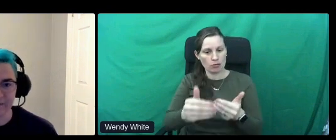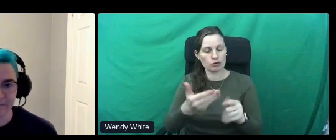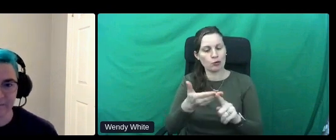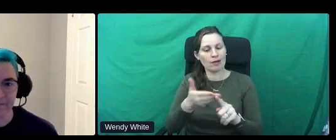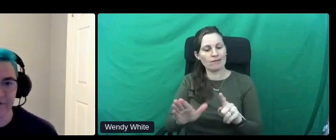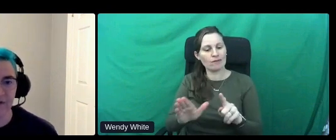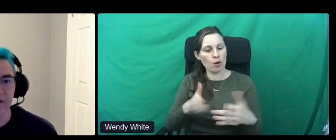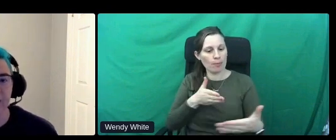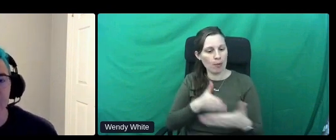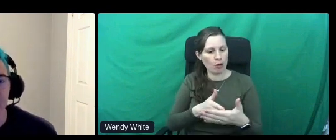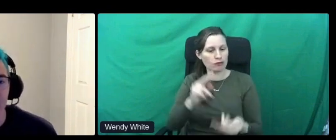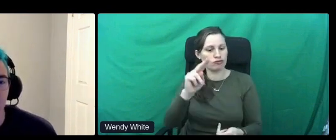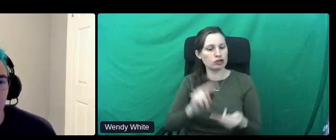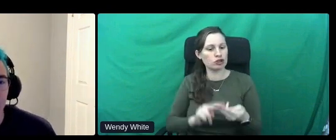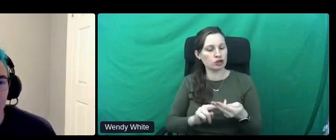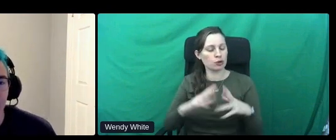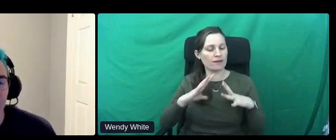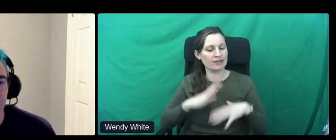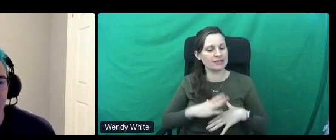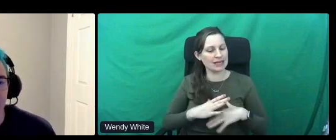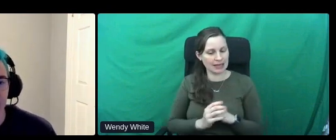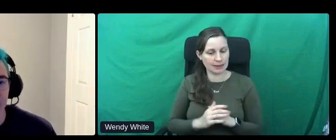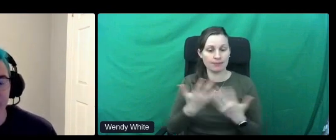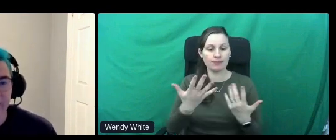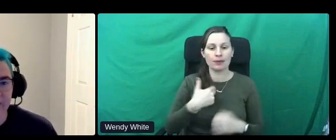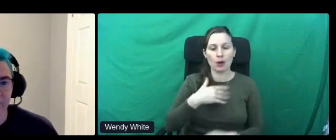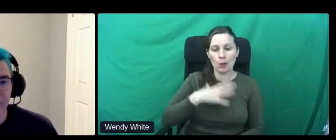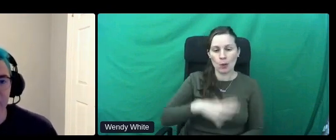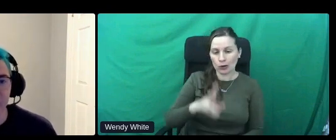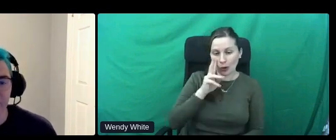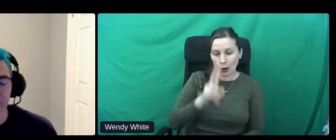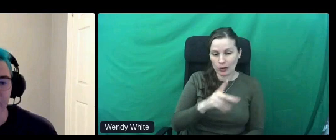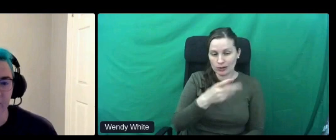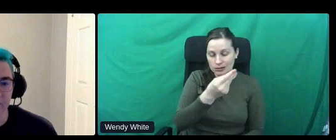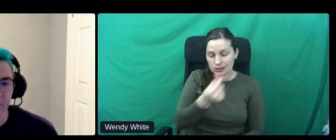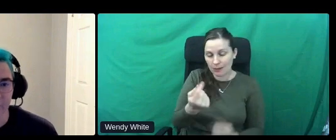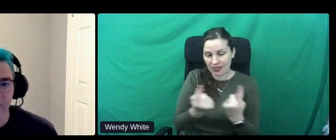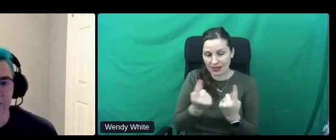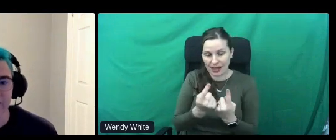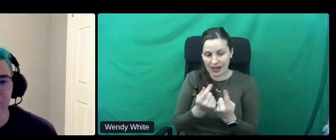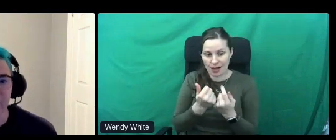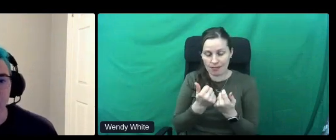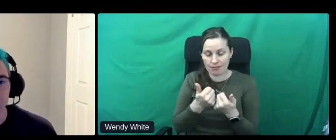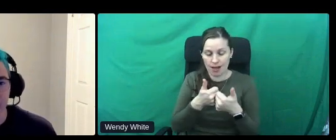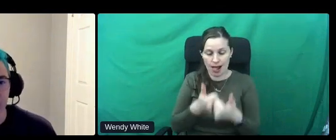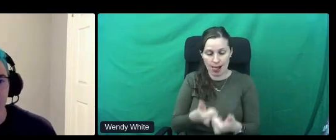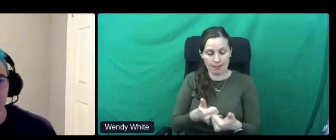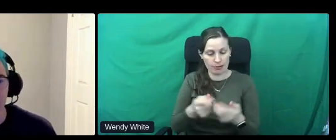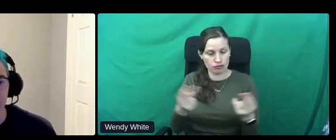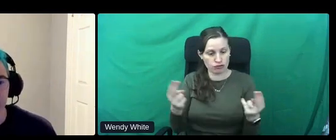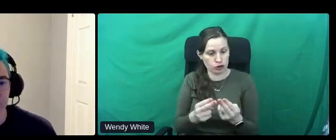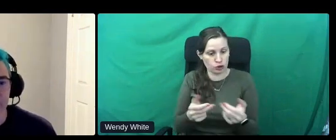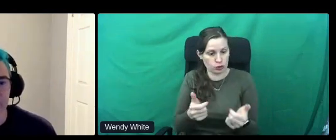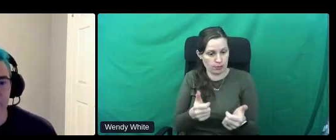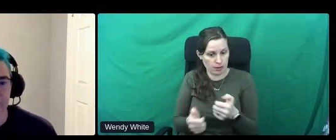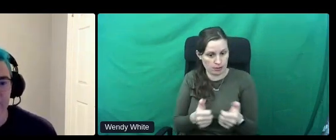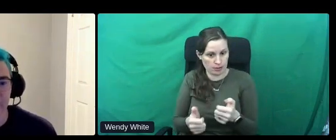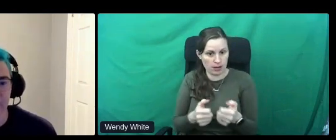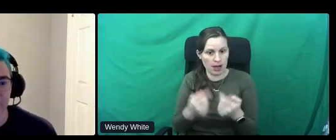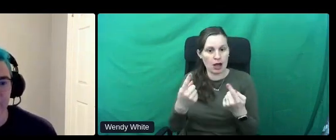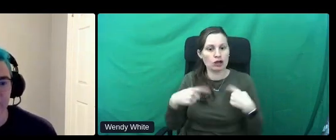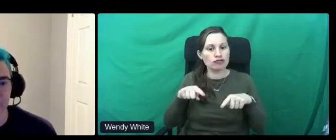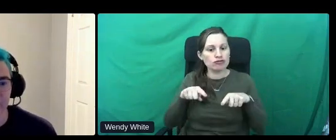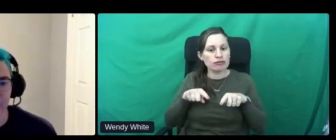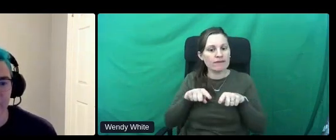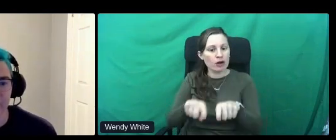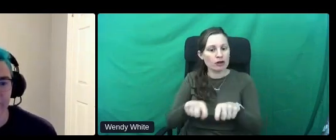fatigue. So I want to look at some of the things that really helped us to reduce button presses. One of them was traversal assist, and so I